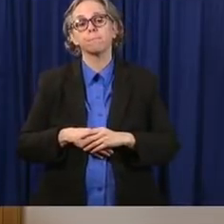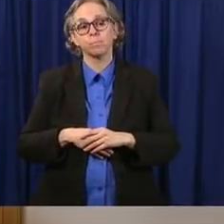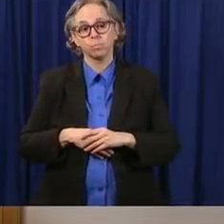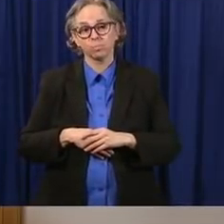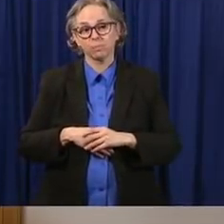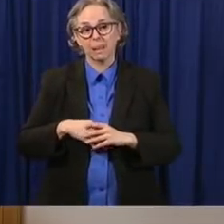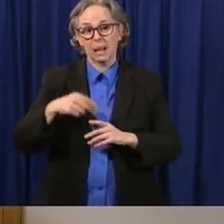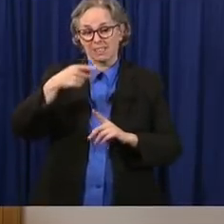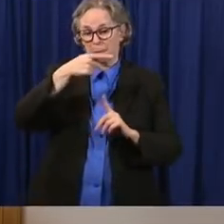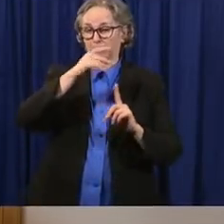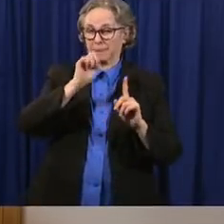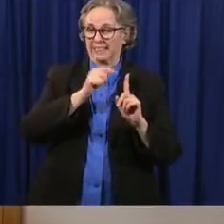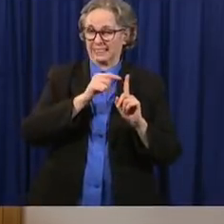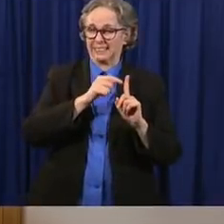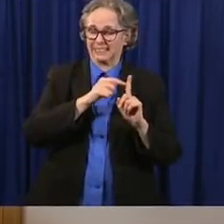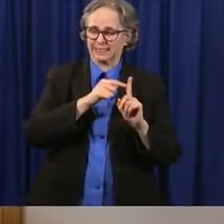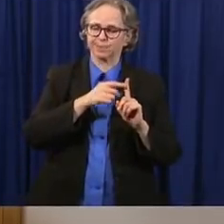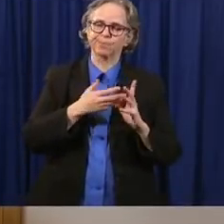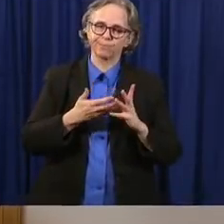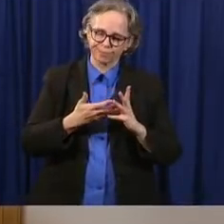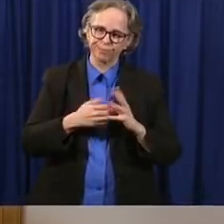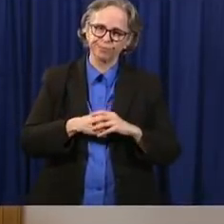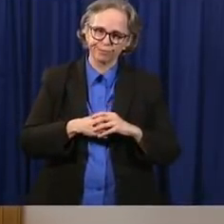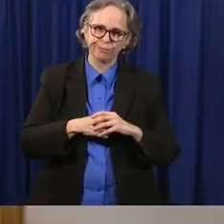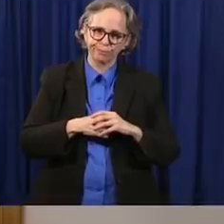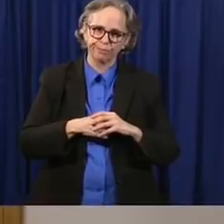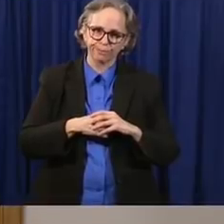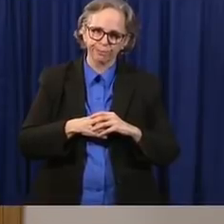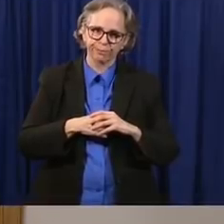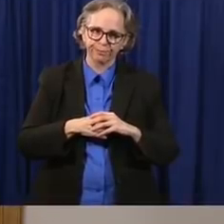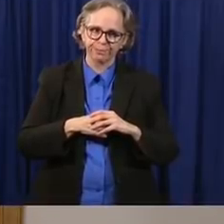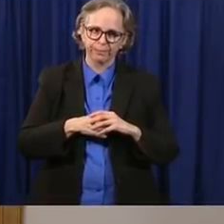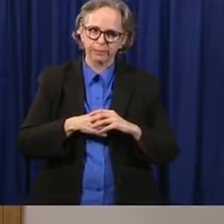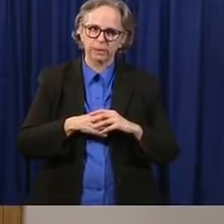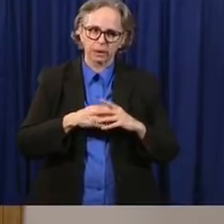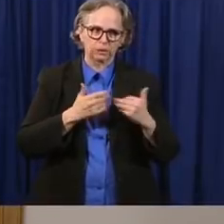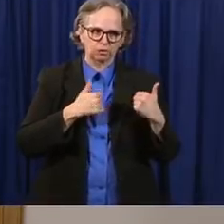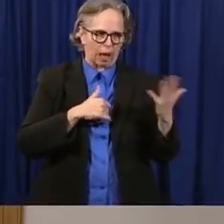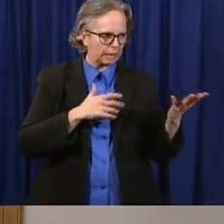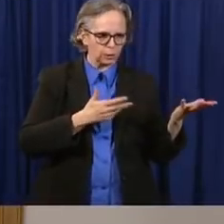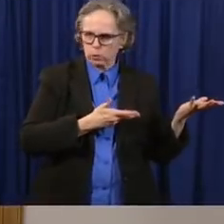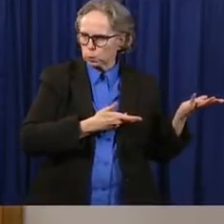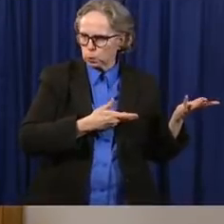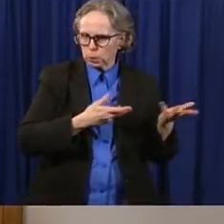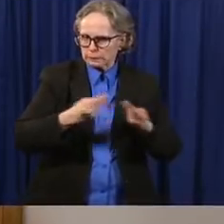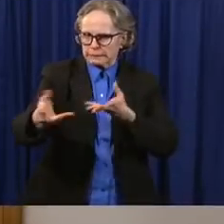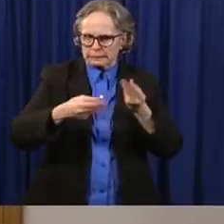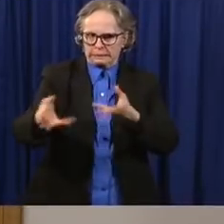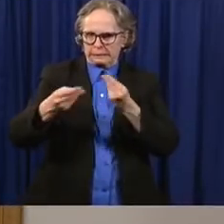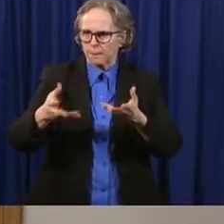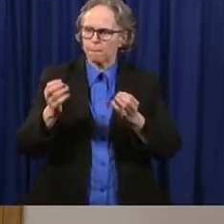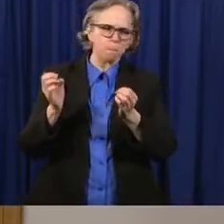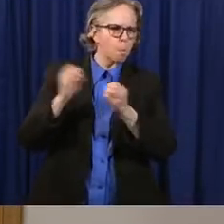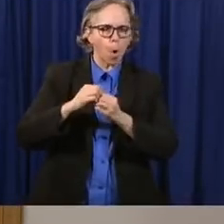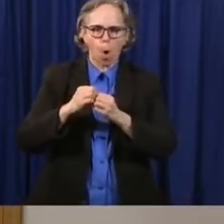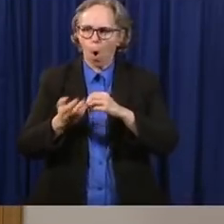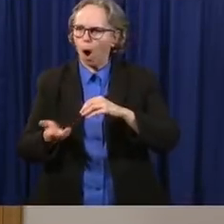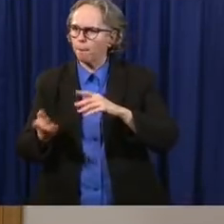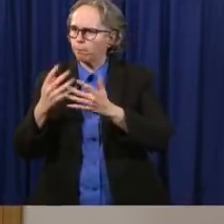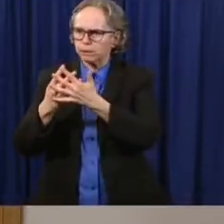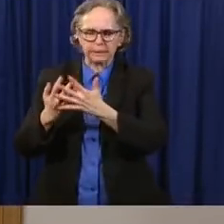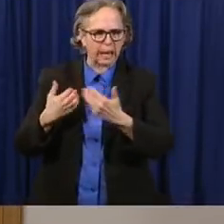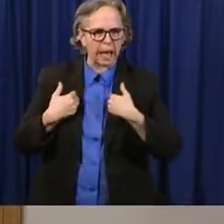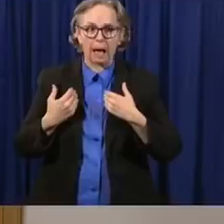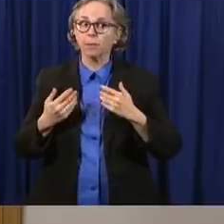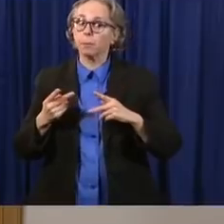equipment, we are surging that equipment in there as well. So this is something I take very